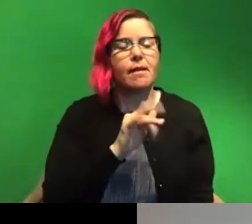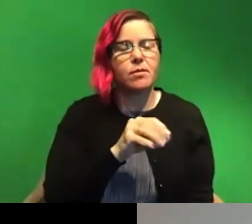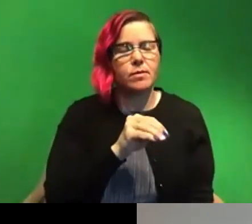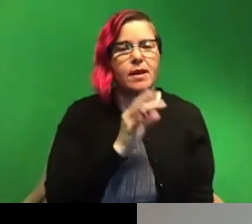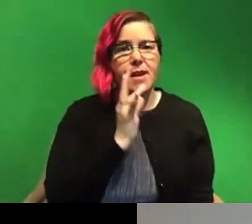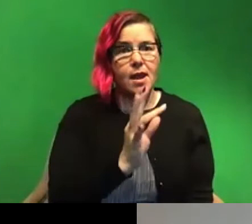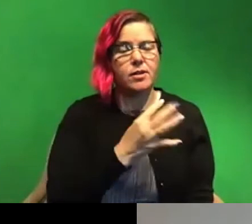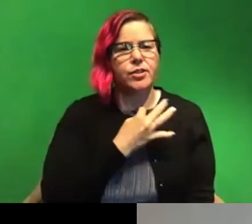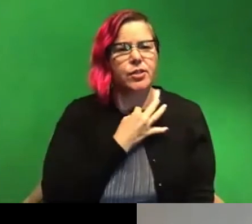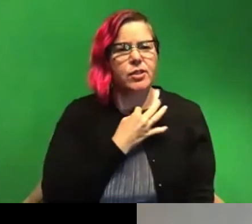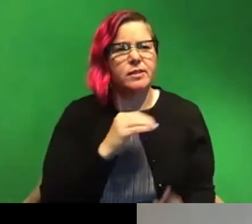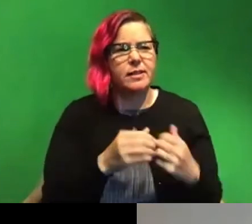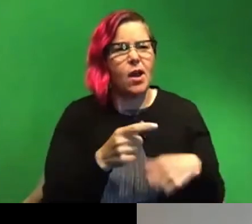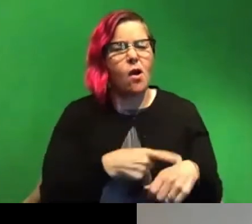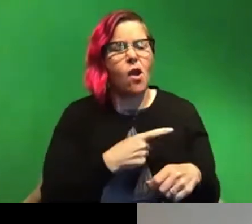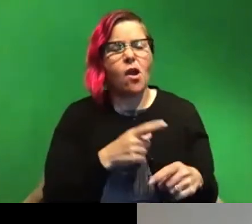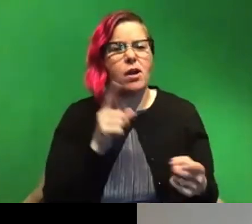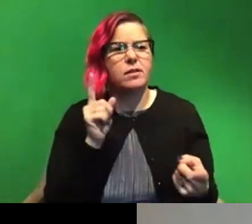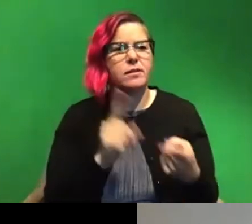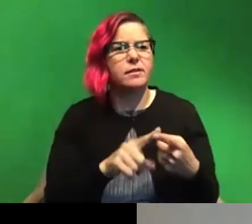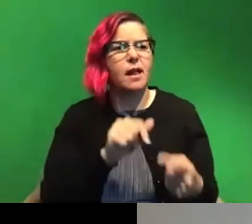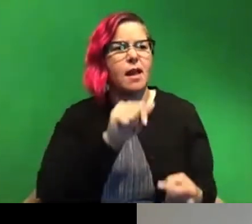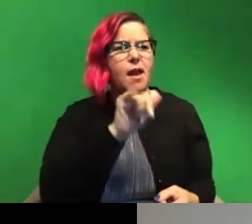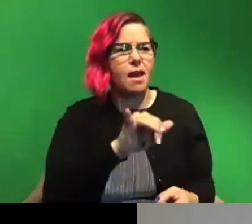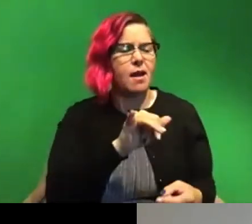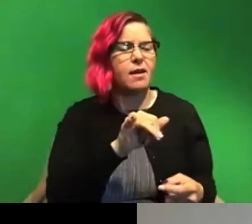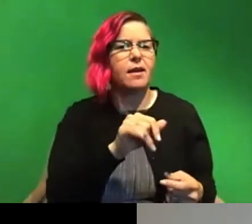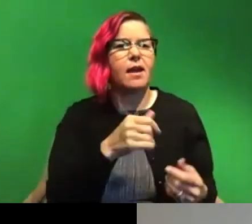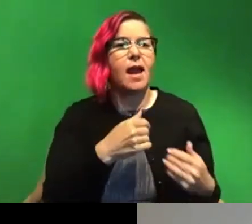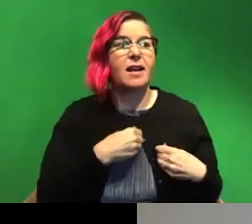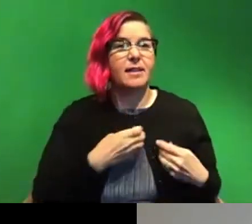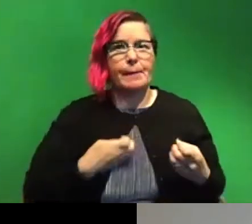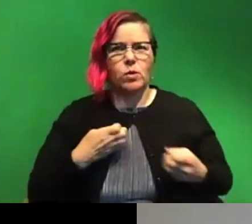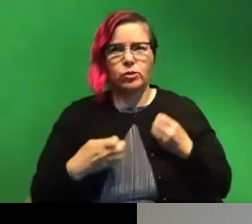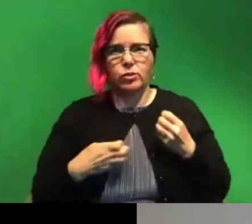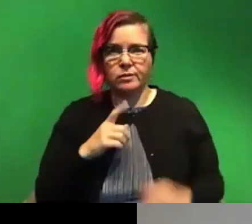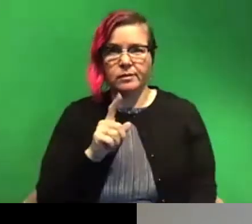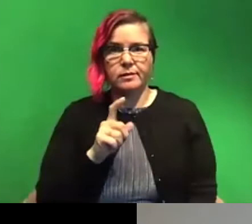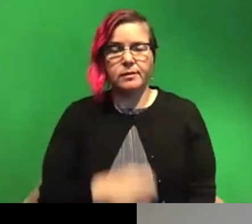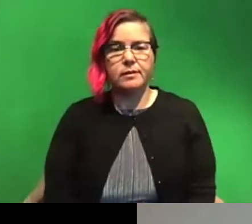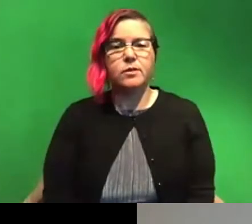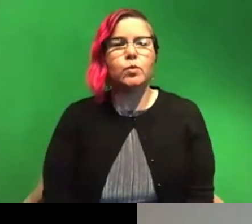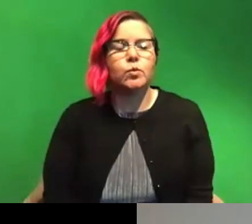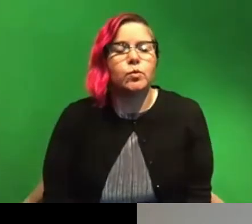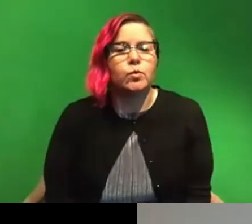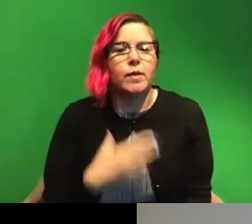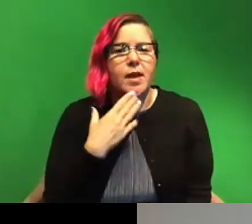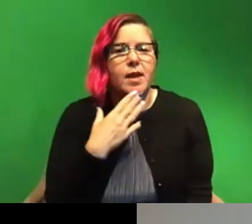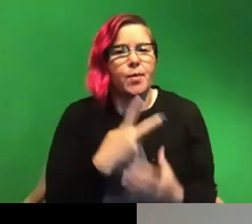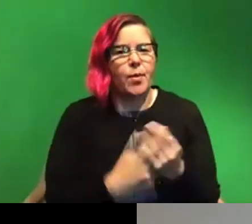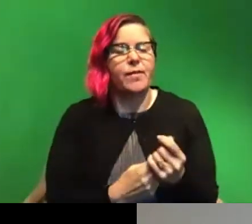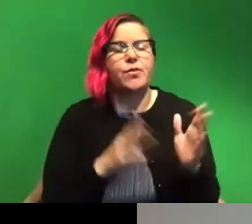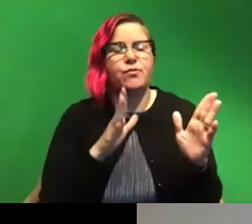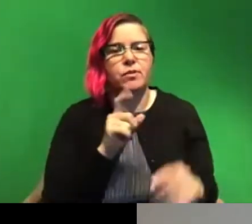want to know, how long do you think it'll be until artificial intelligence has emotions? Ooh, thank you, both of you, for such a